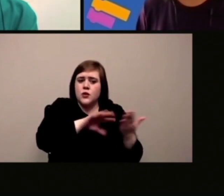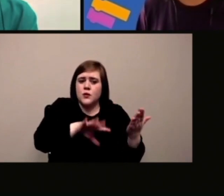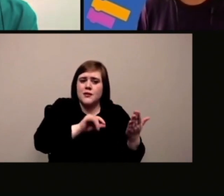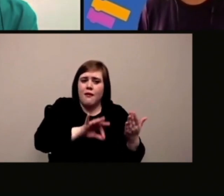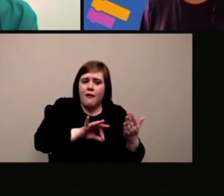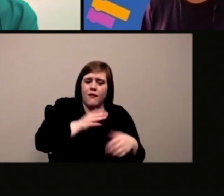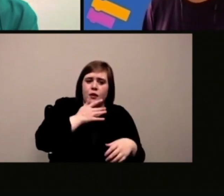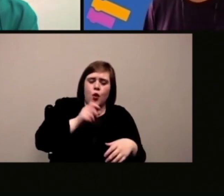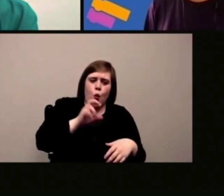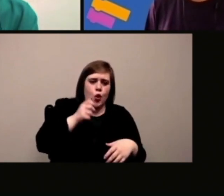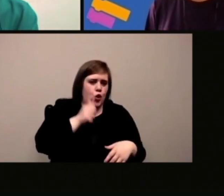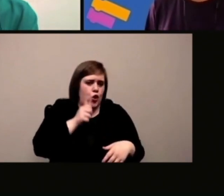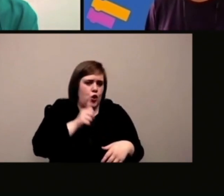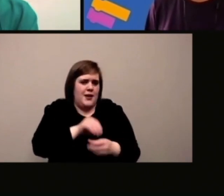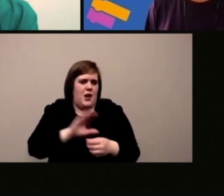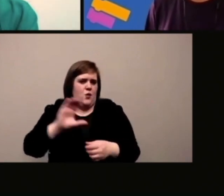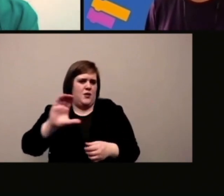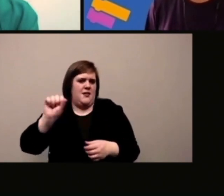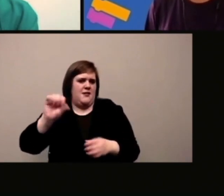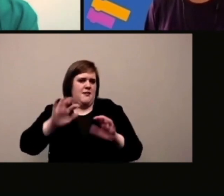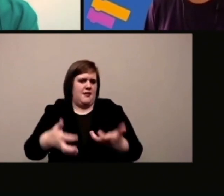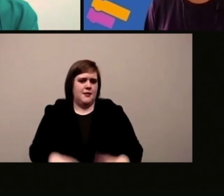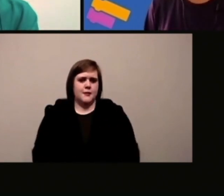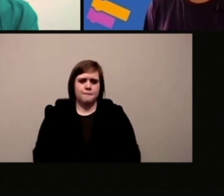girls in our CS classes?